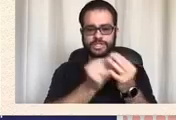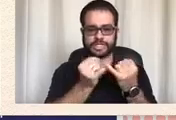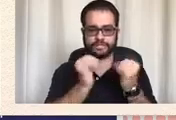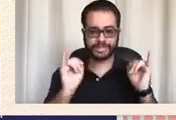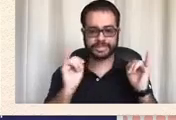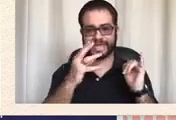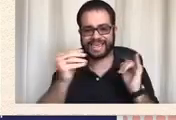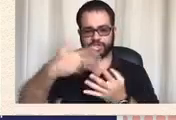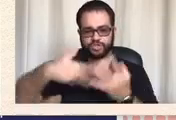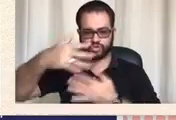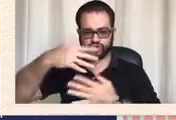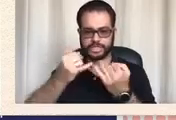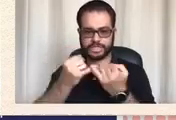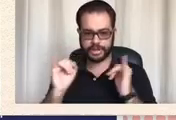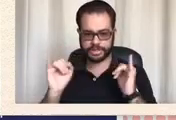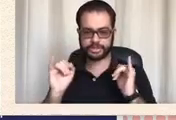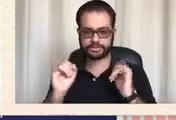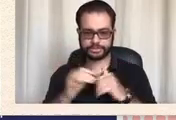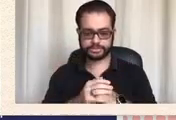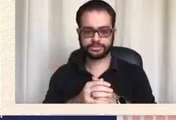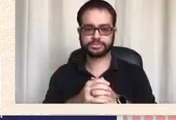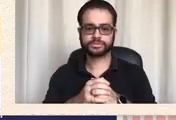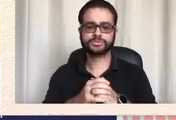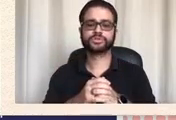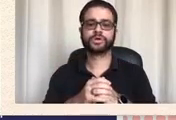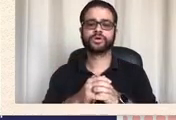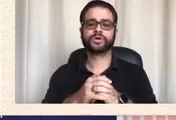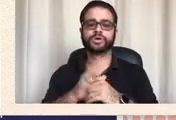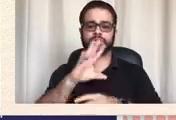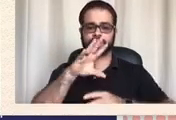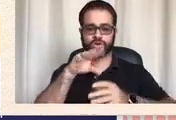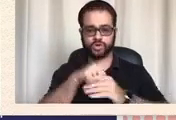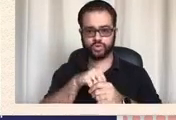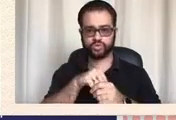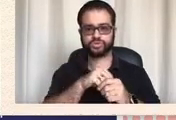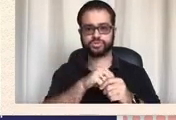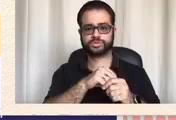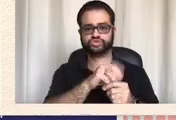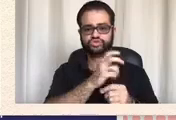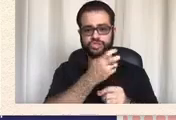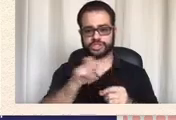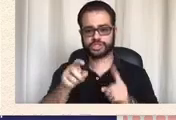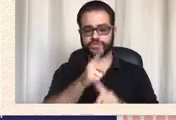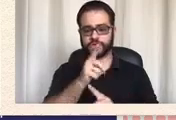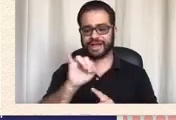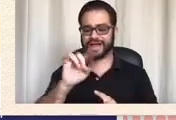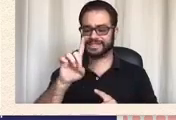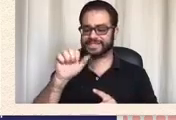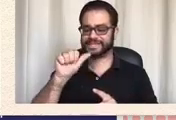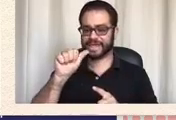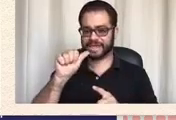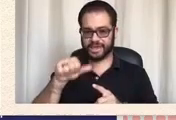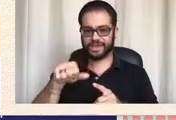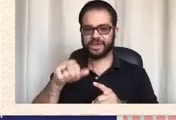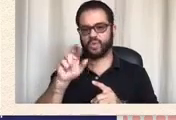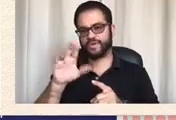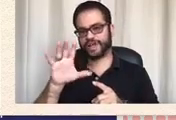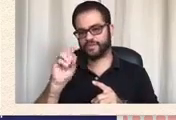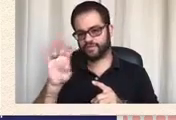financially. So it includes a movement from IDEA services or 504 plans in an education